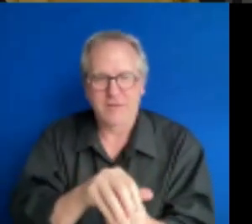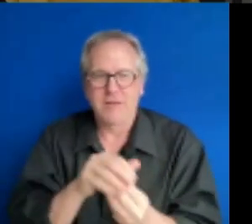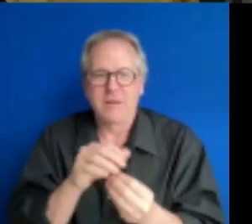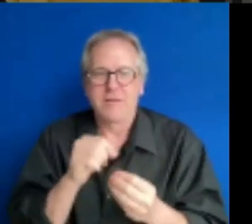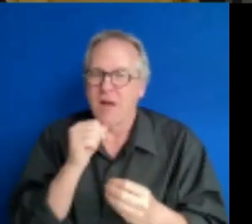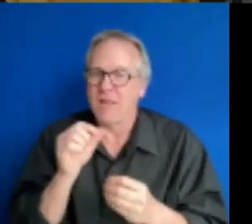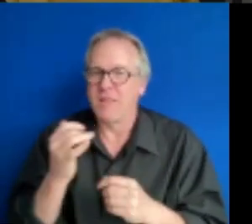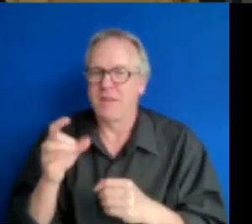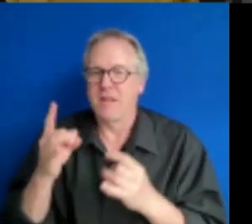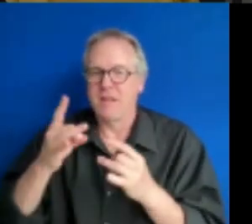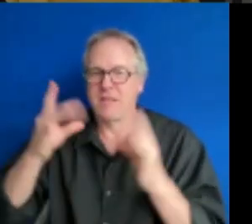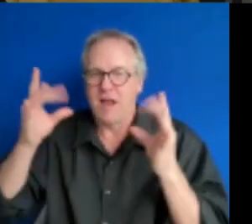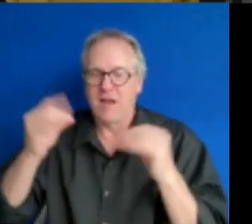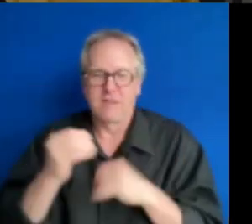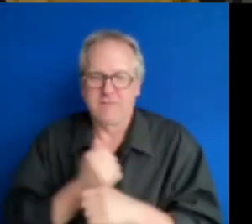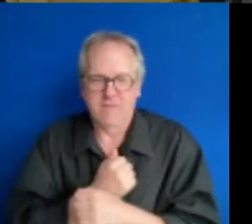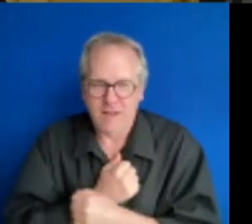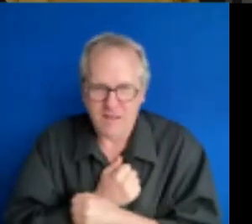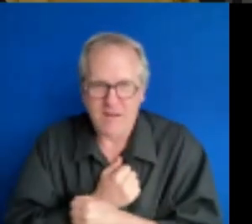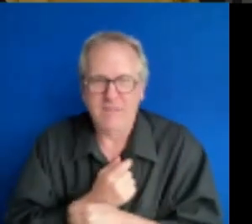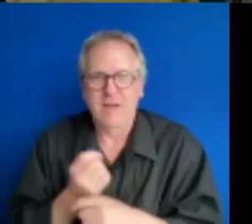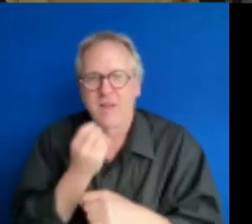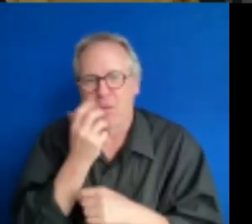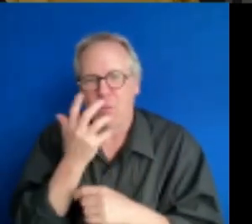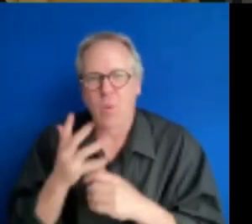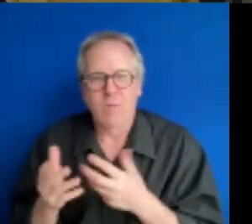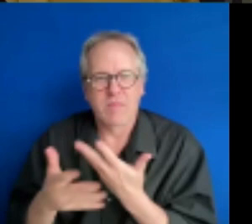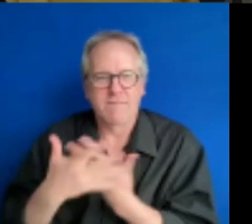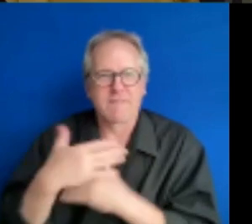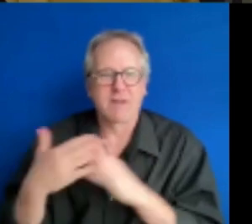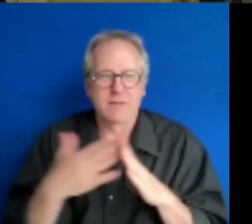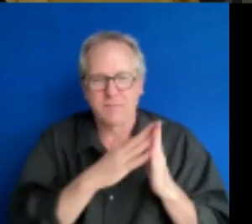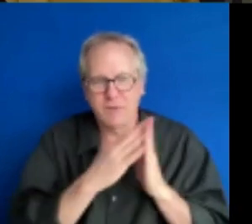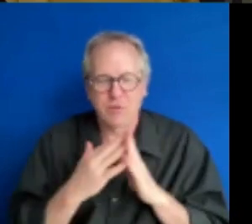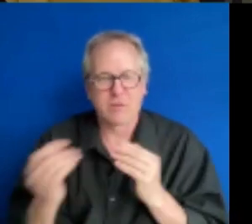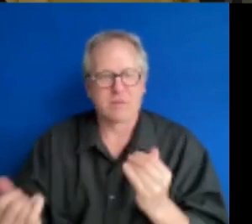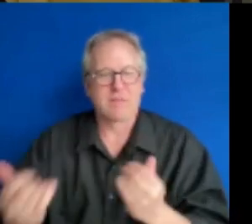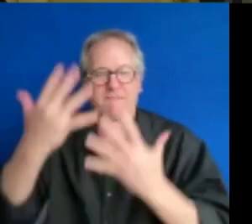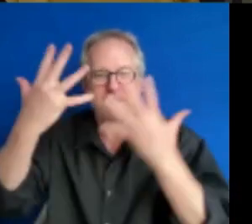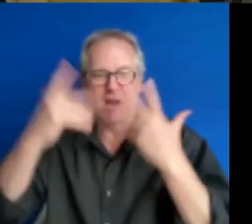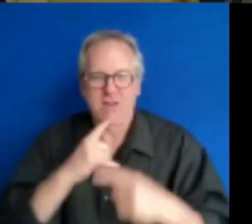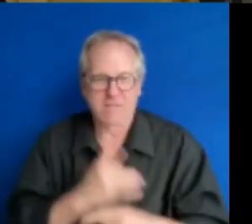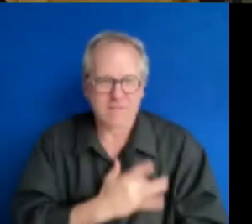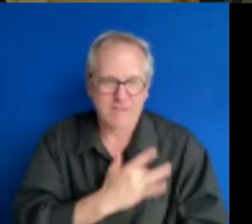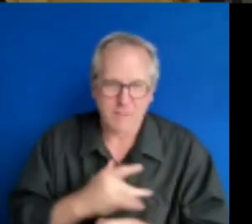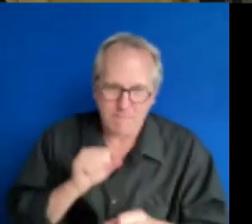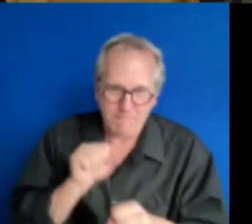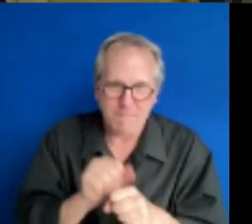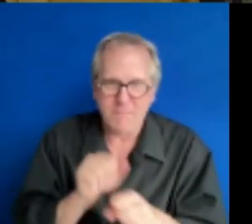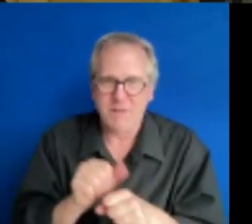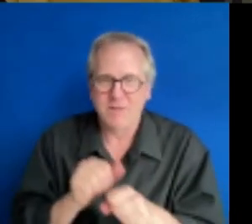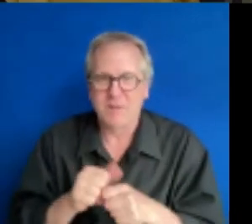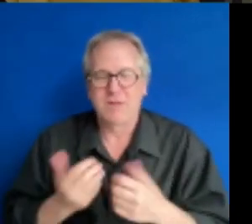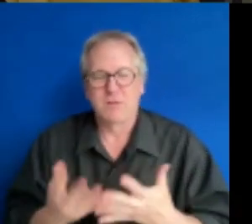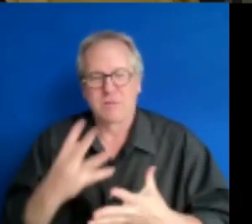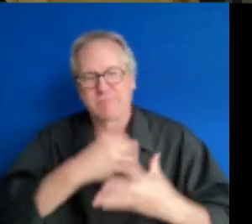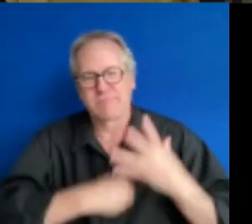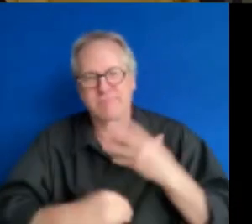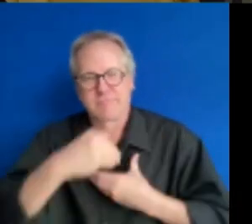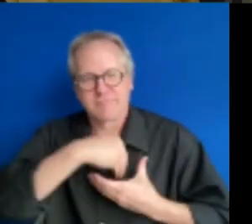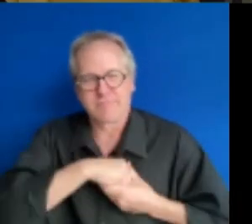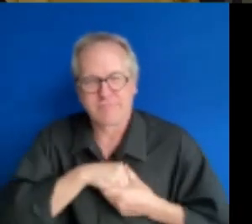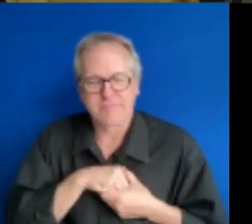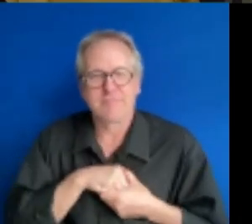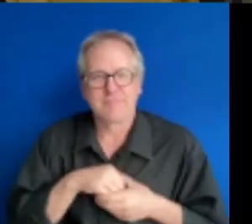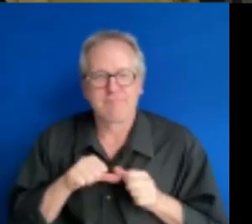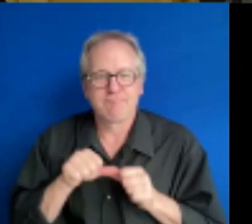of love, and the warmth of community, or the fire of commitment. These we carry in our hearts until